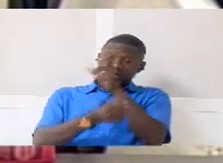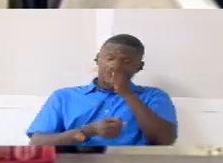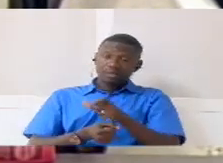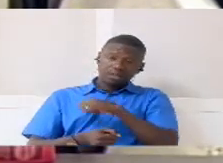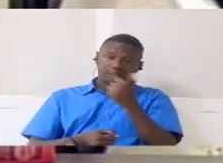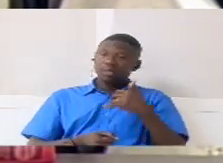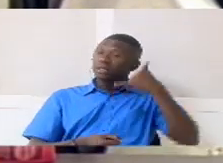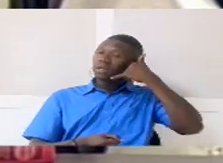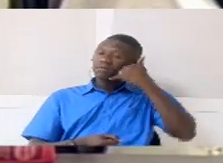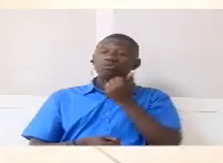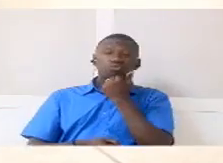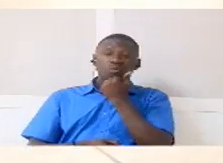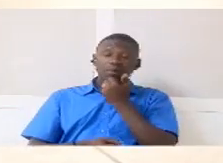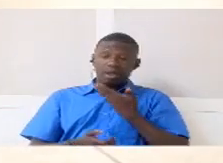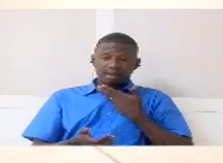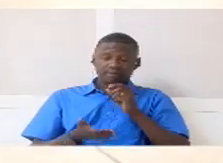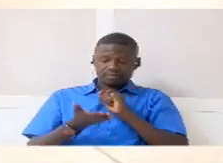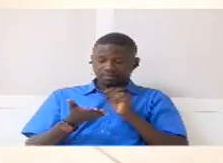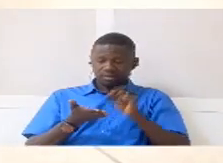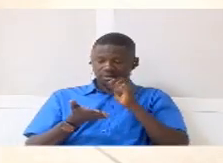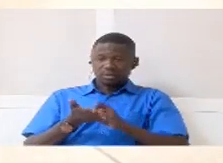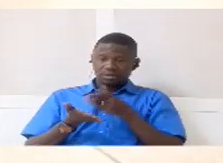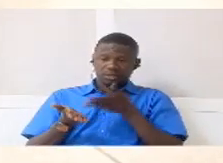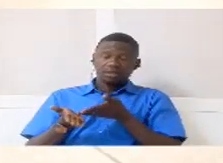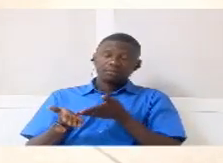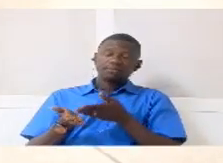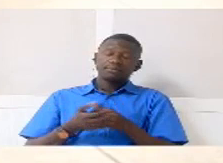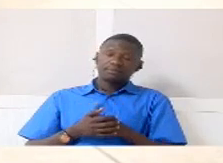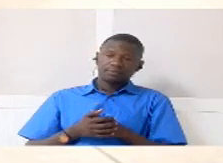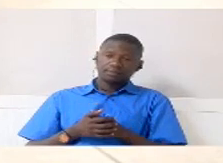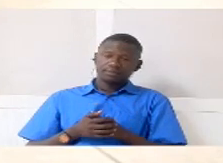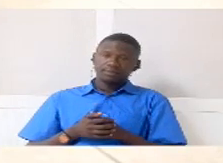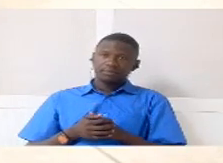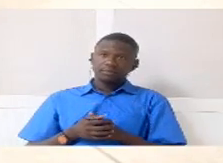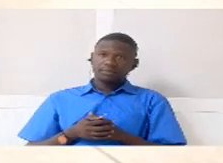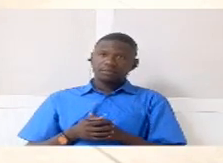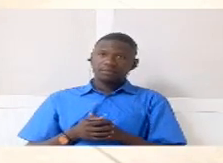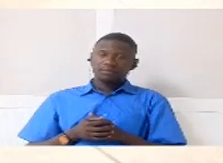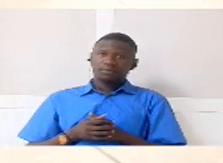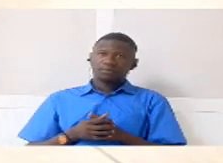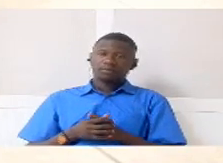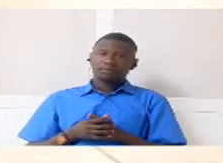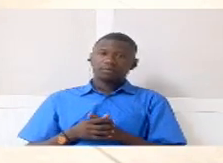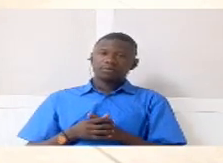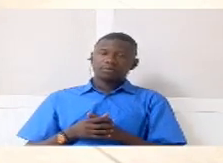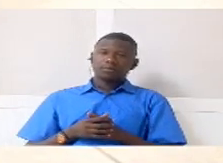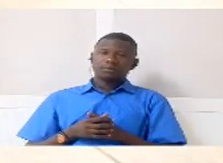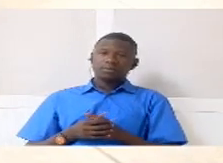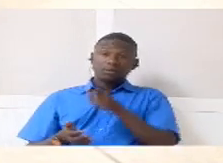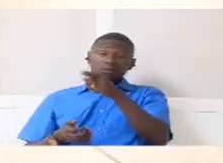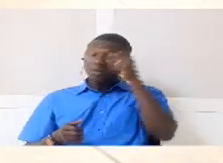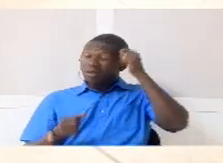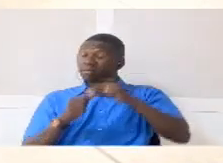Are you aware that a lot of the times the NIA will refuse to provide any details